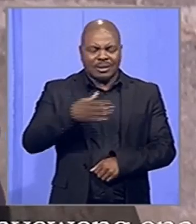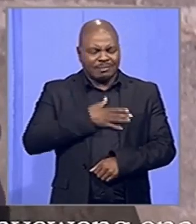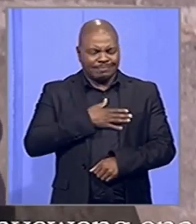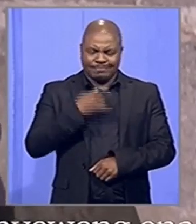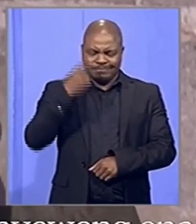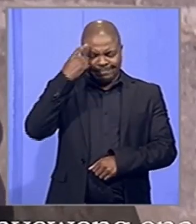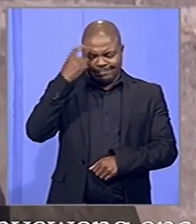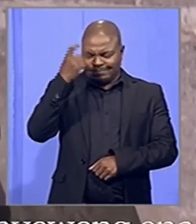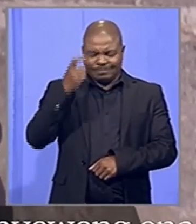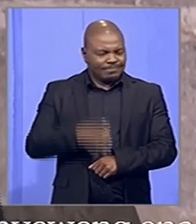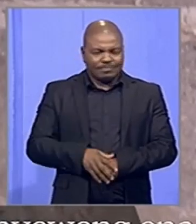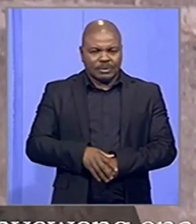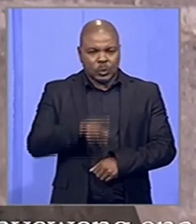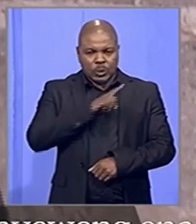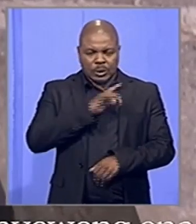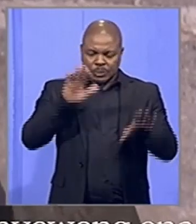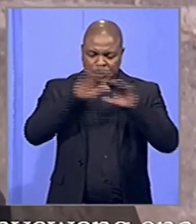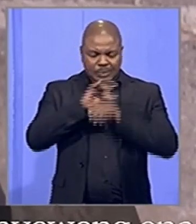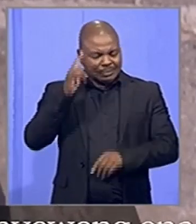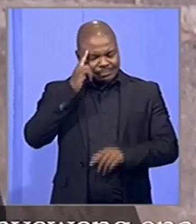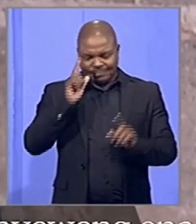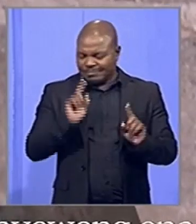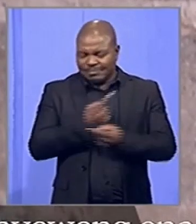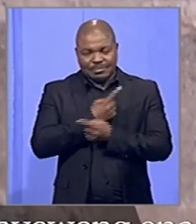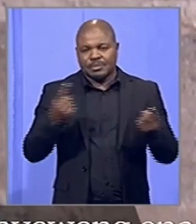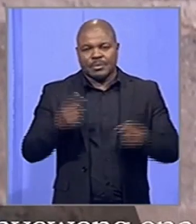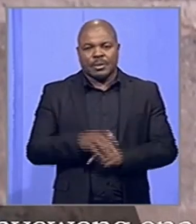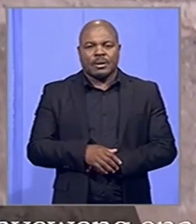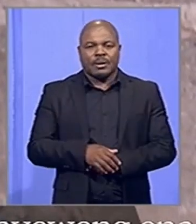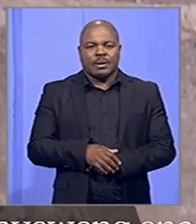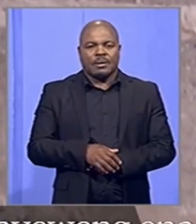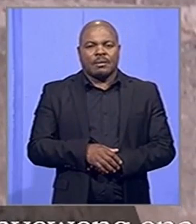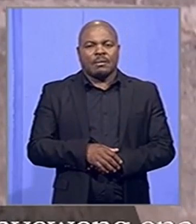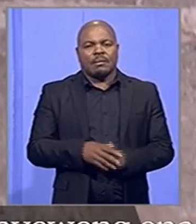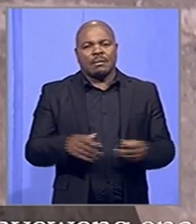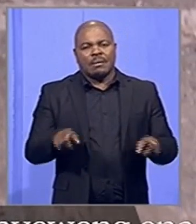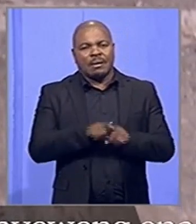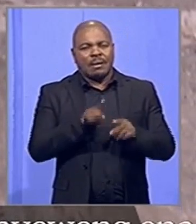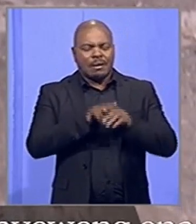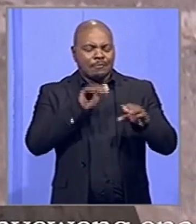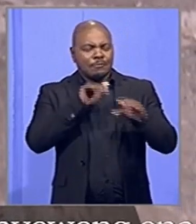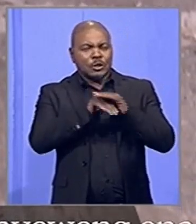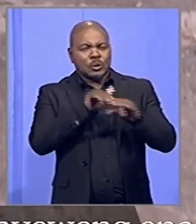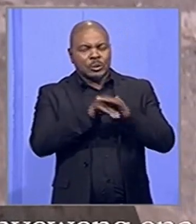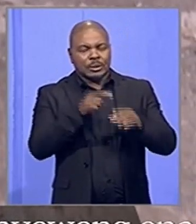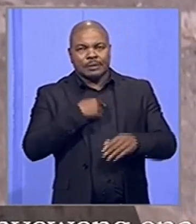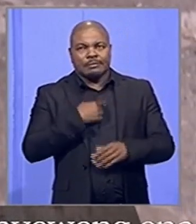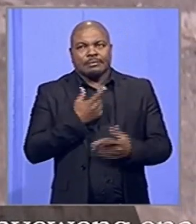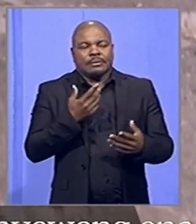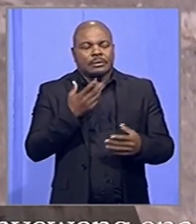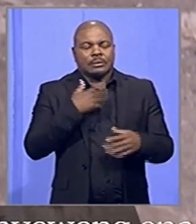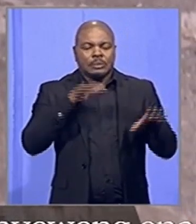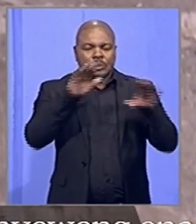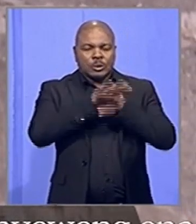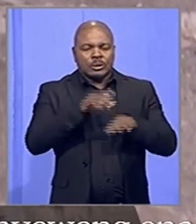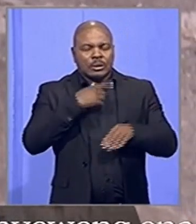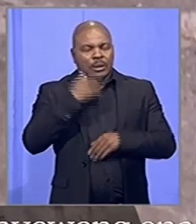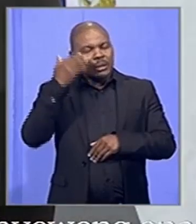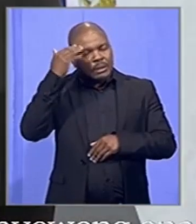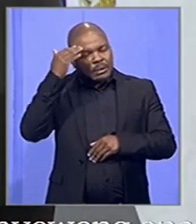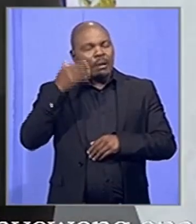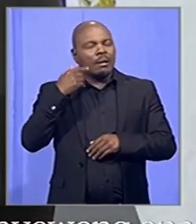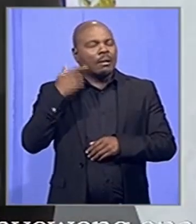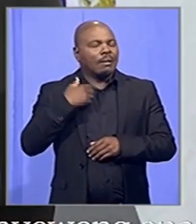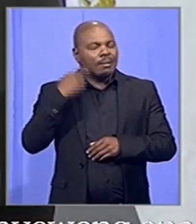don't even want to speak about it because I don't sleep, as Sisonka is saying. And apart from anything, la video yenza nje ba kandele ebusuku iphinda phinde